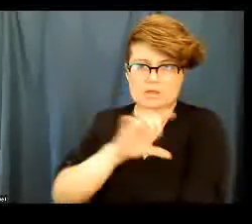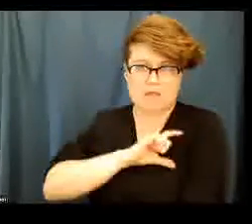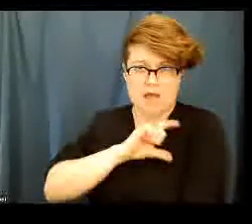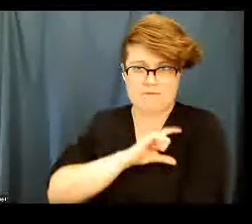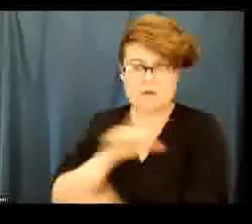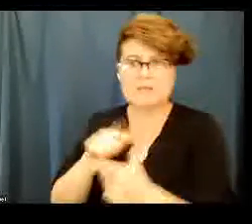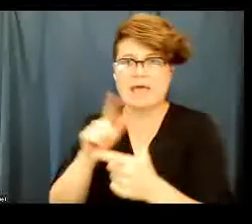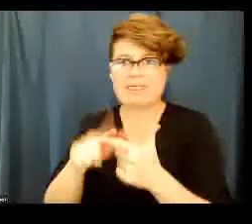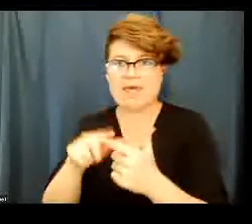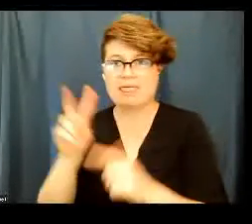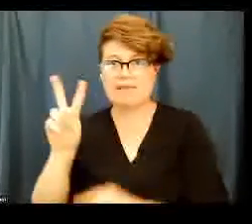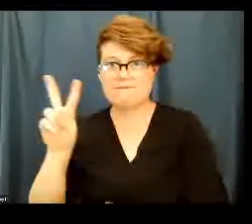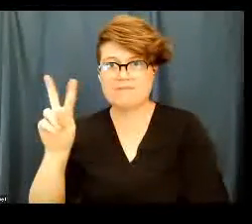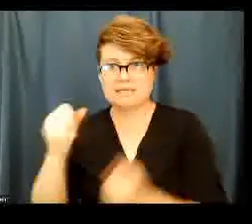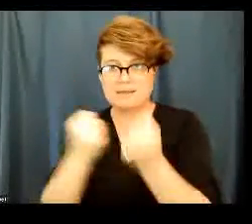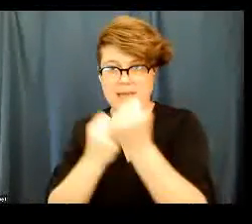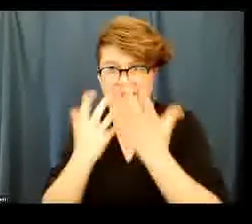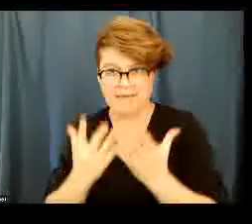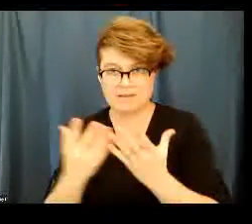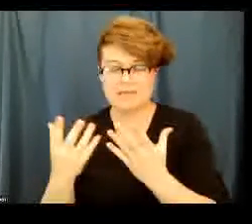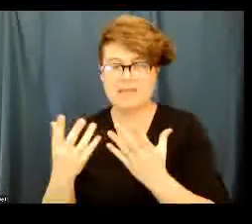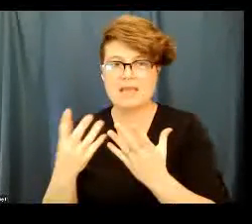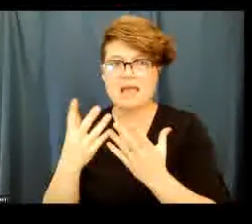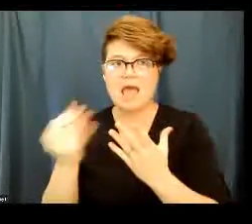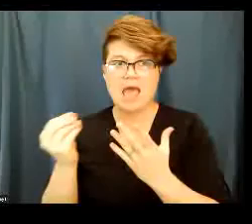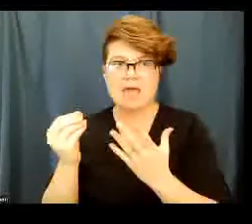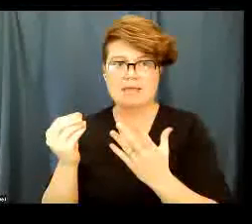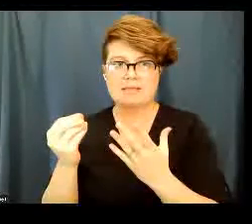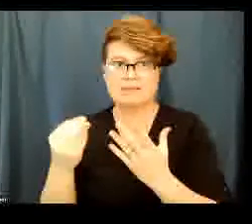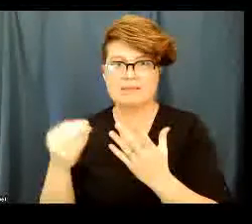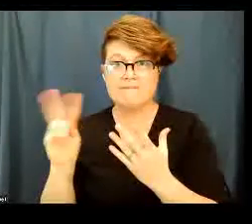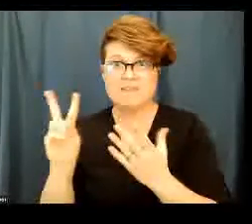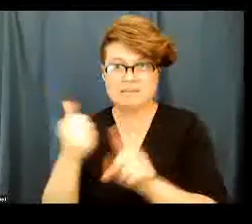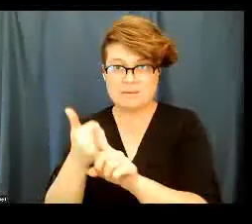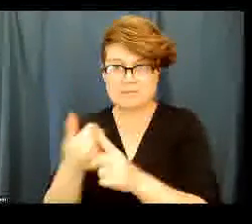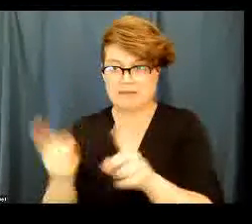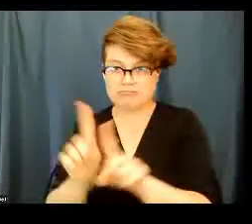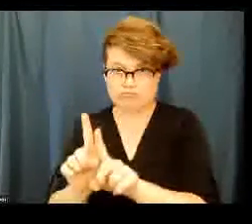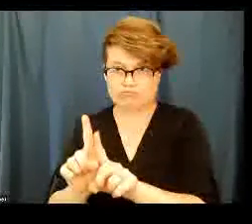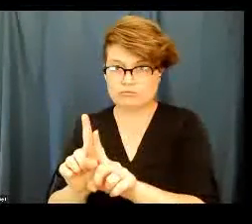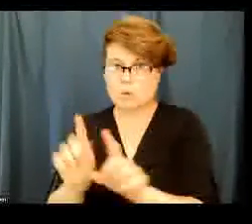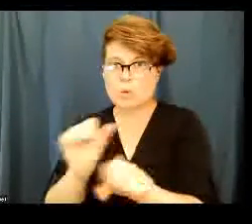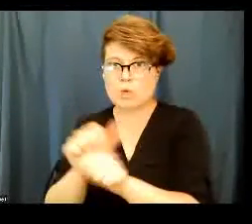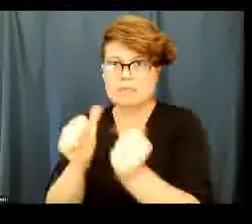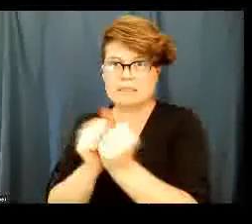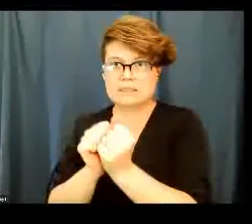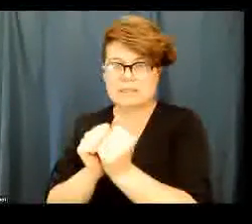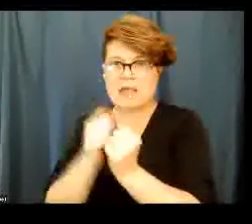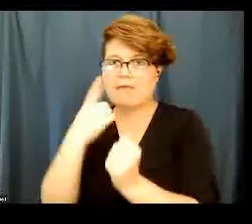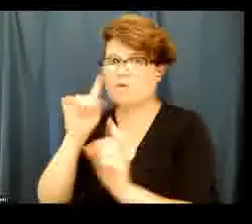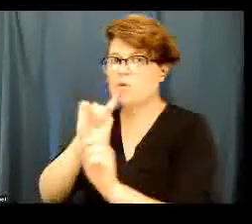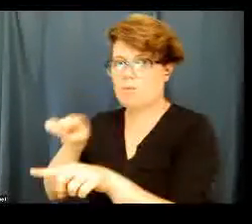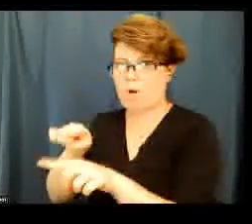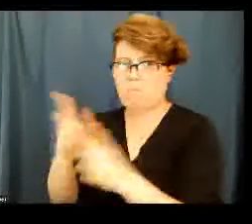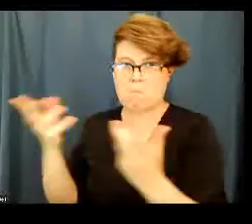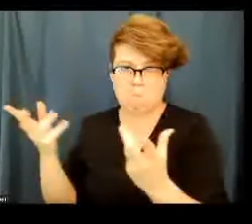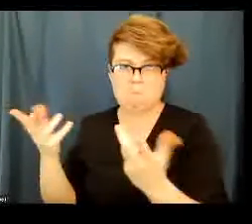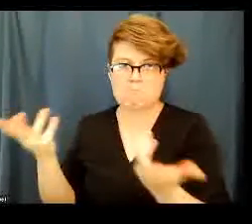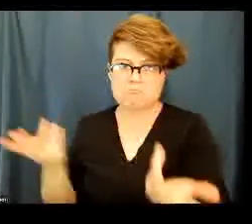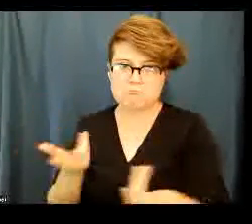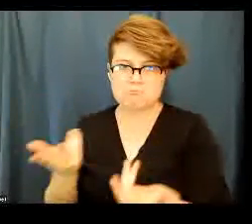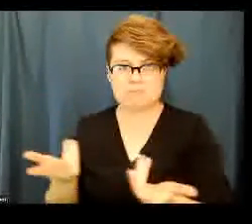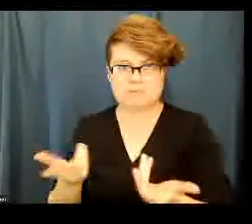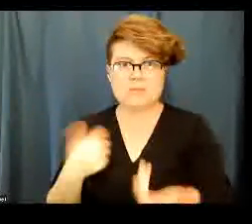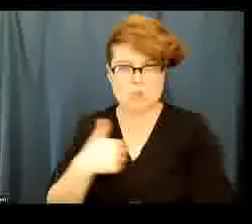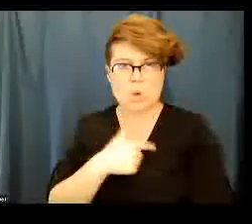victim advocate and the advocate, and the victim and the advocate are working together to report, right? And so we